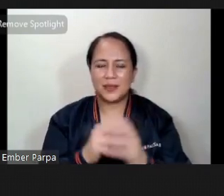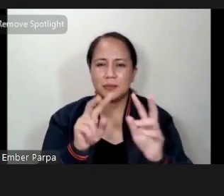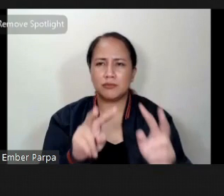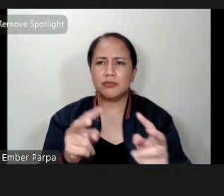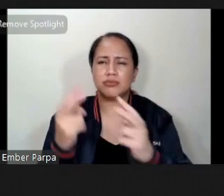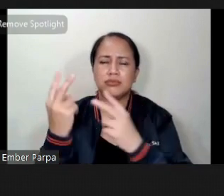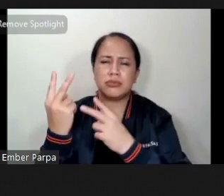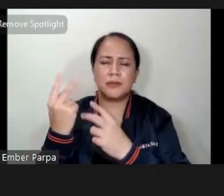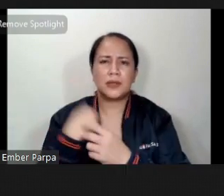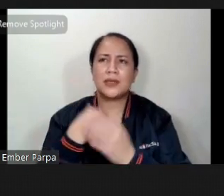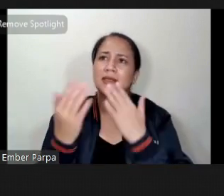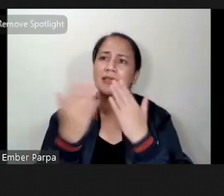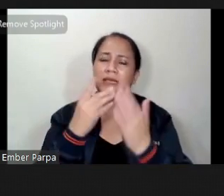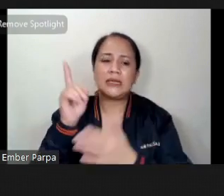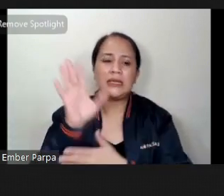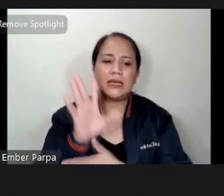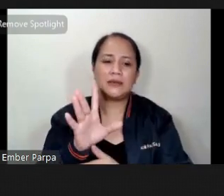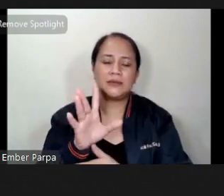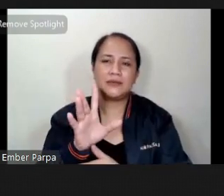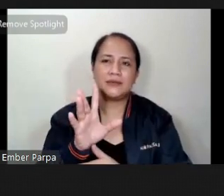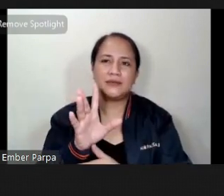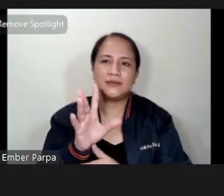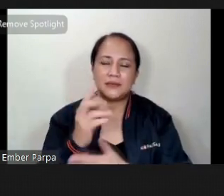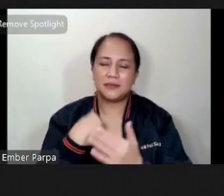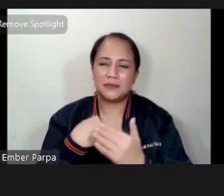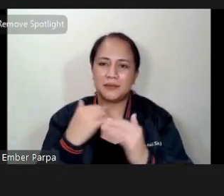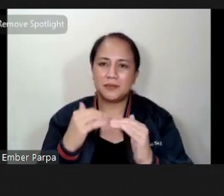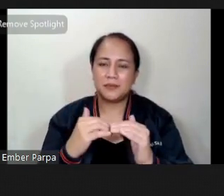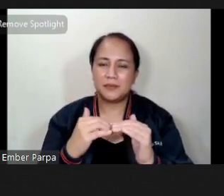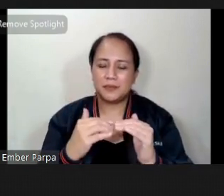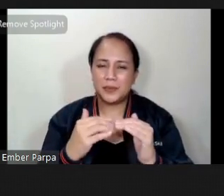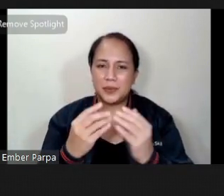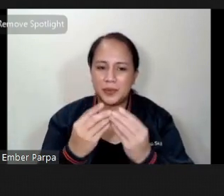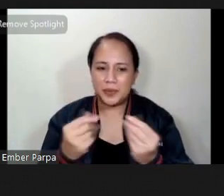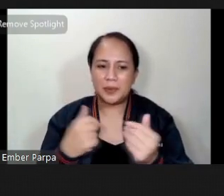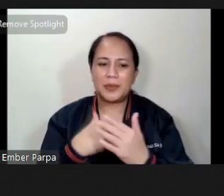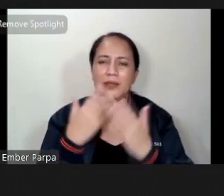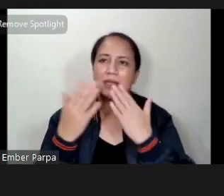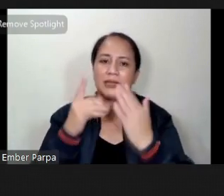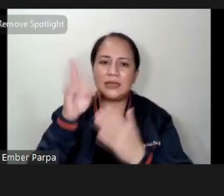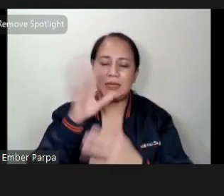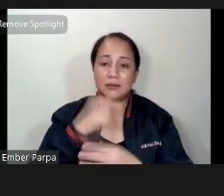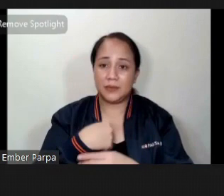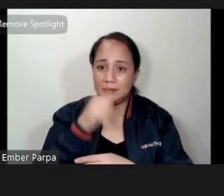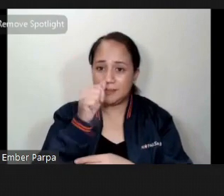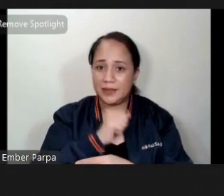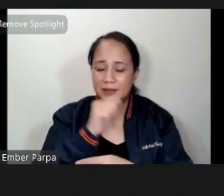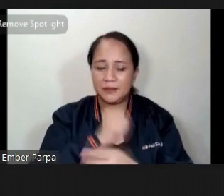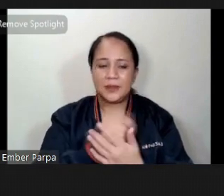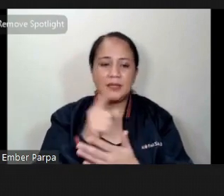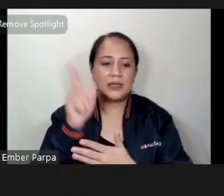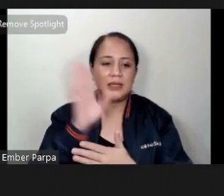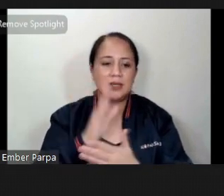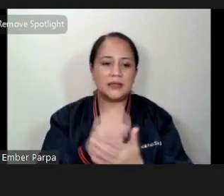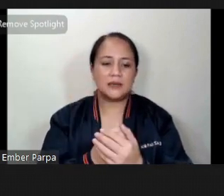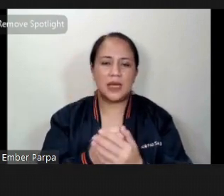and I thank God that I didn't give up. I thank God that I was patient, and I thank God that I